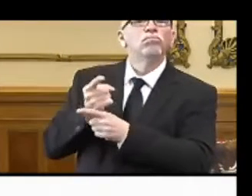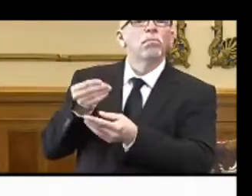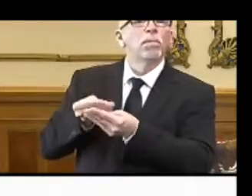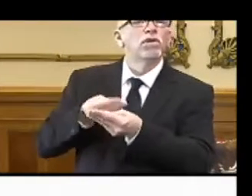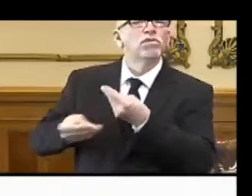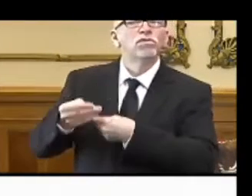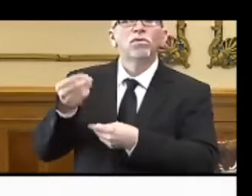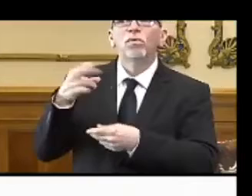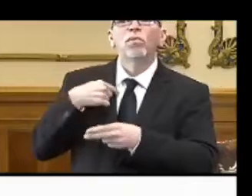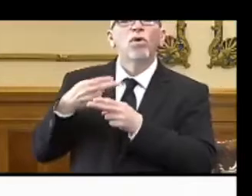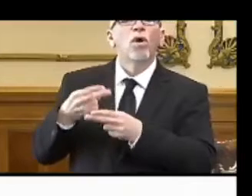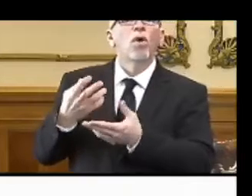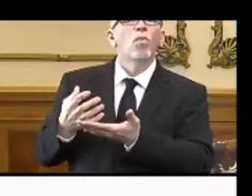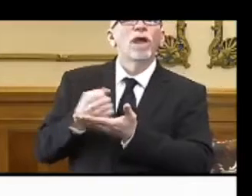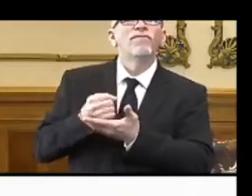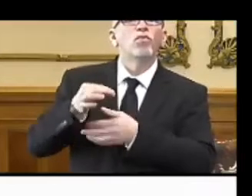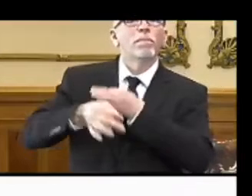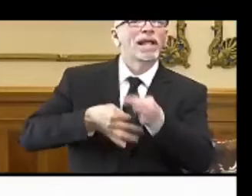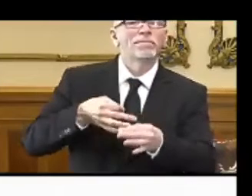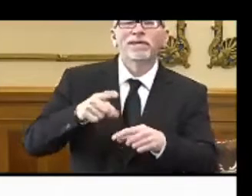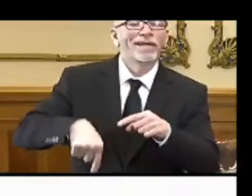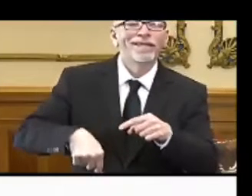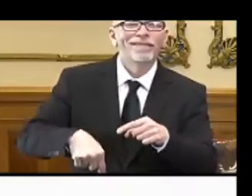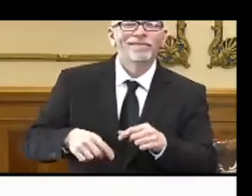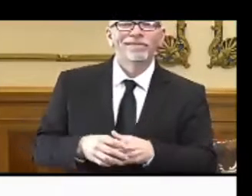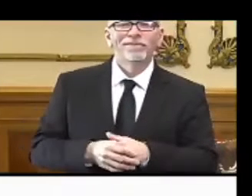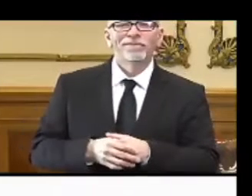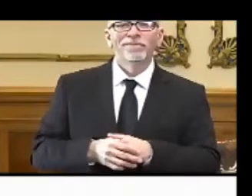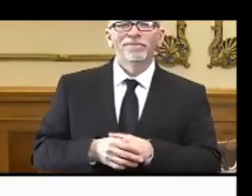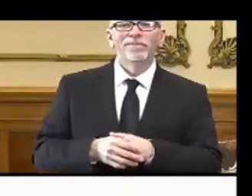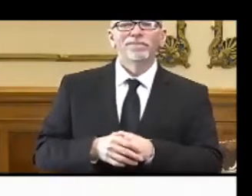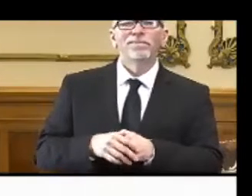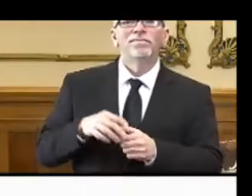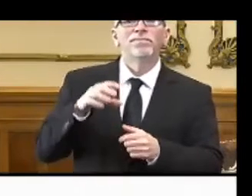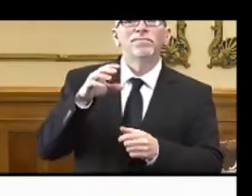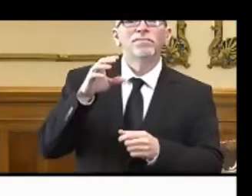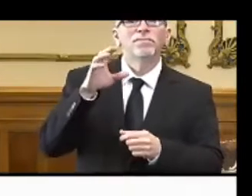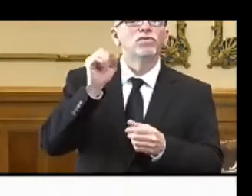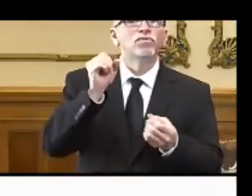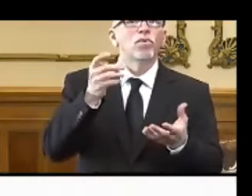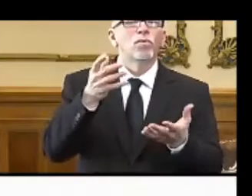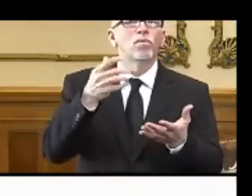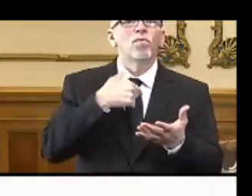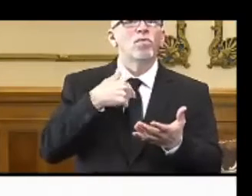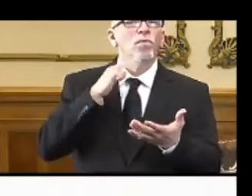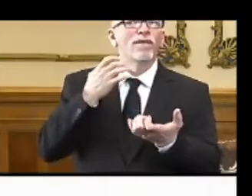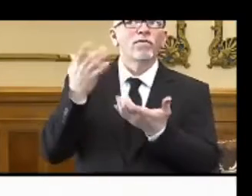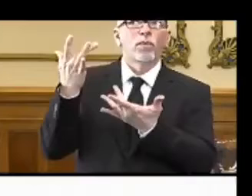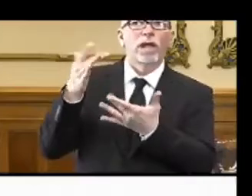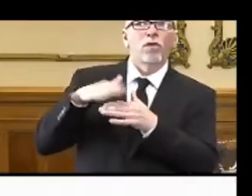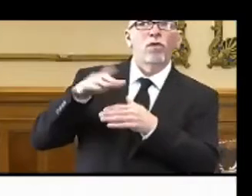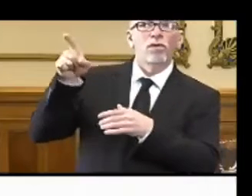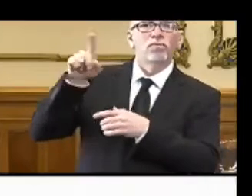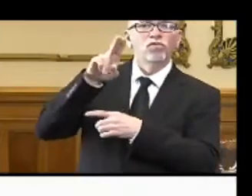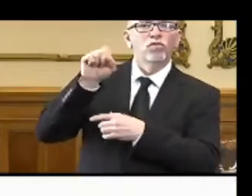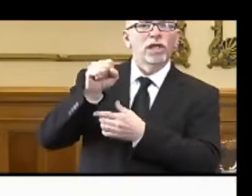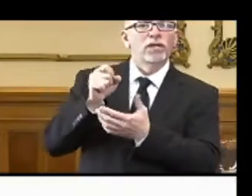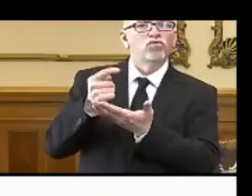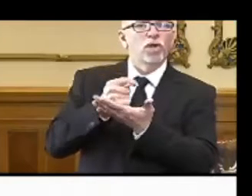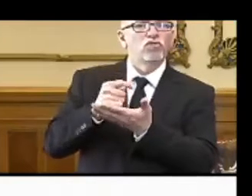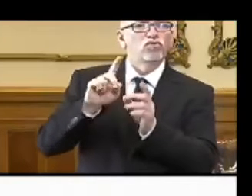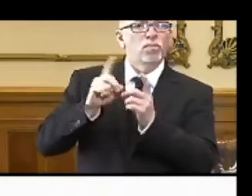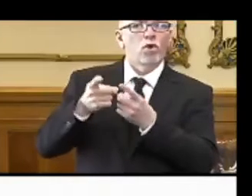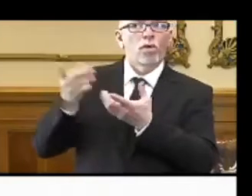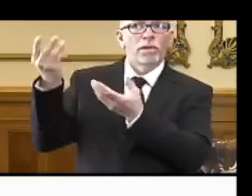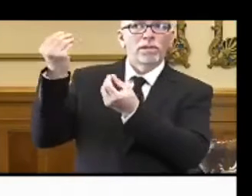people call it revenue replacement. And so we will have, again, waiting the guidance from the U.S. Treasury on this